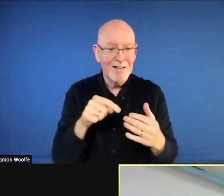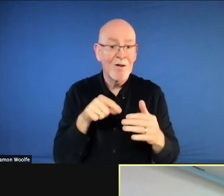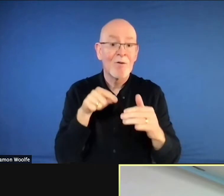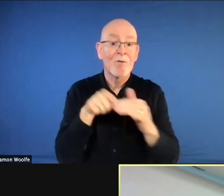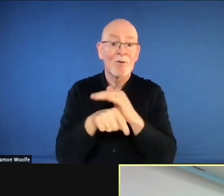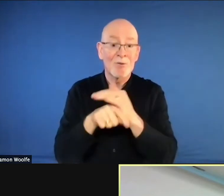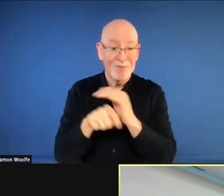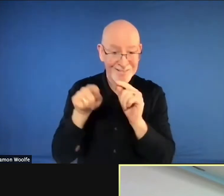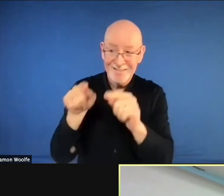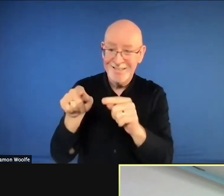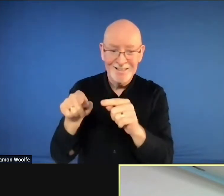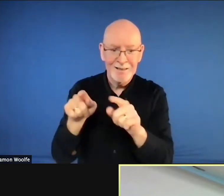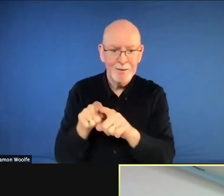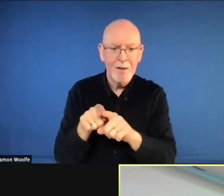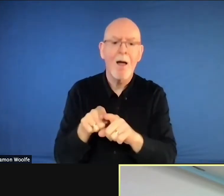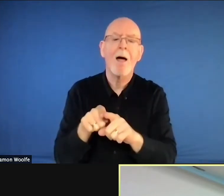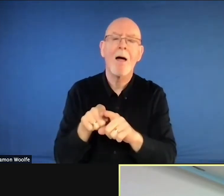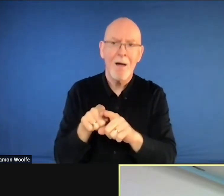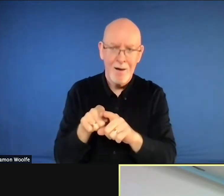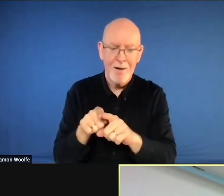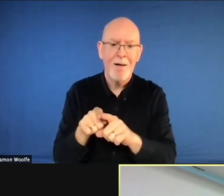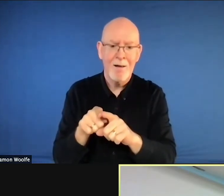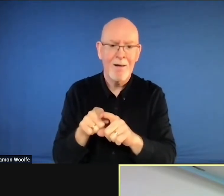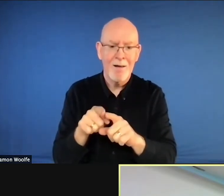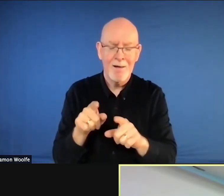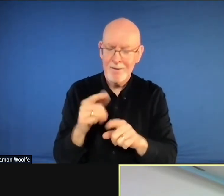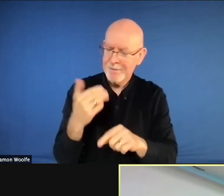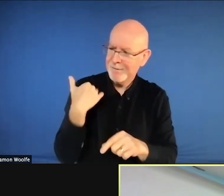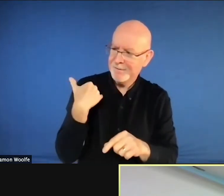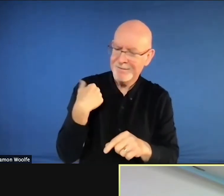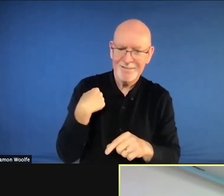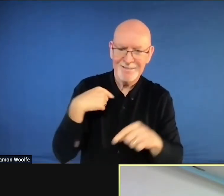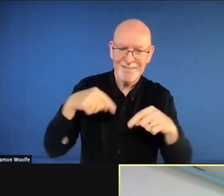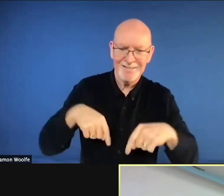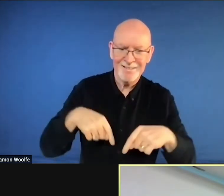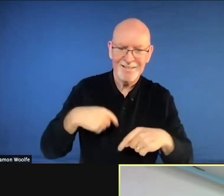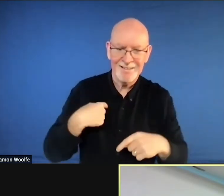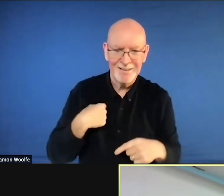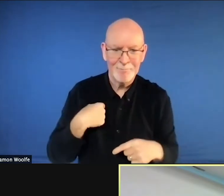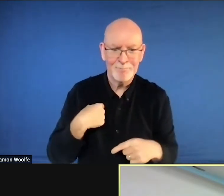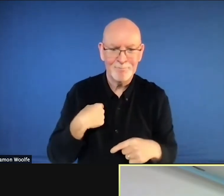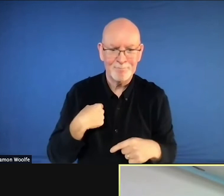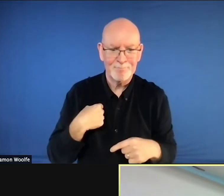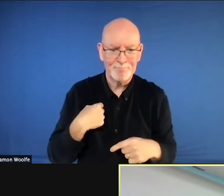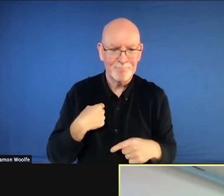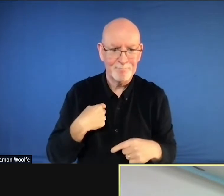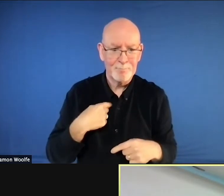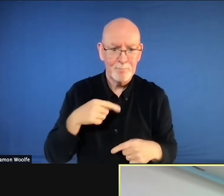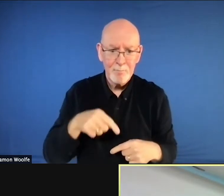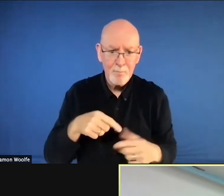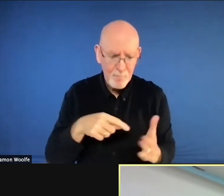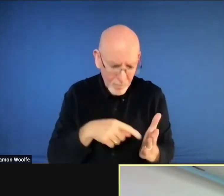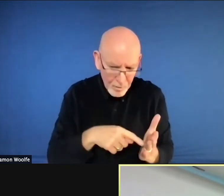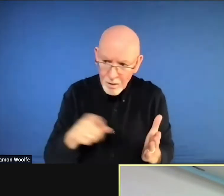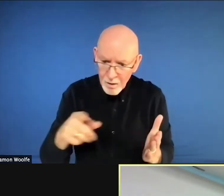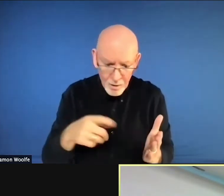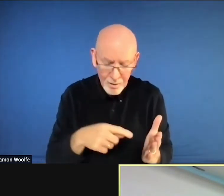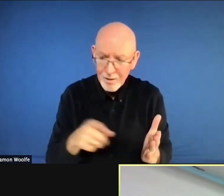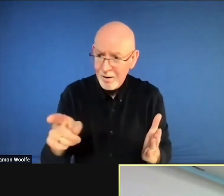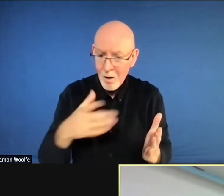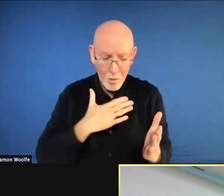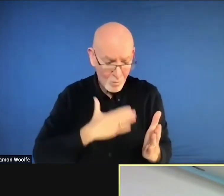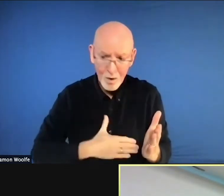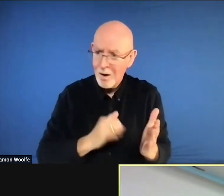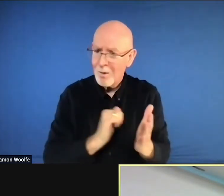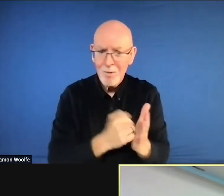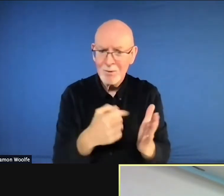be published, for example, about us, and we didn't give you this information to be published, for